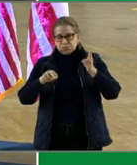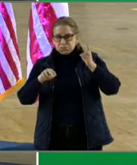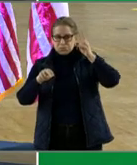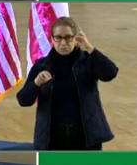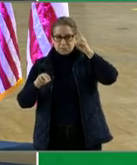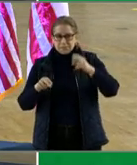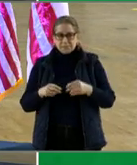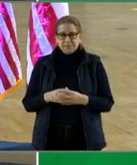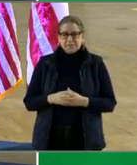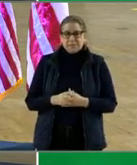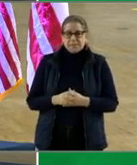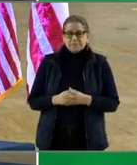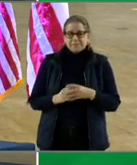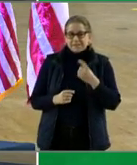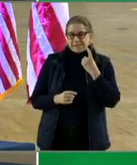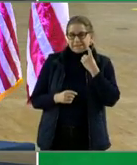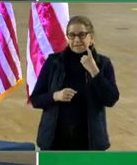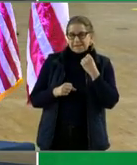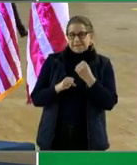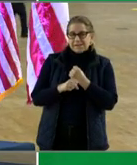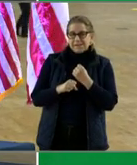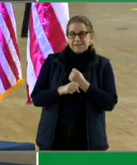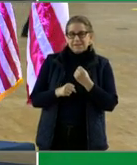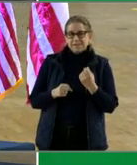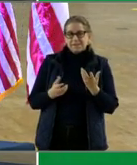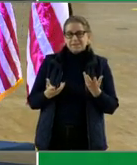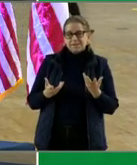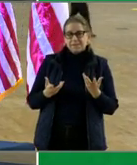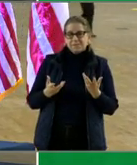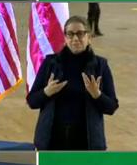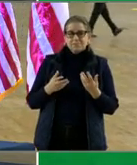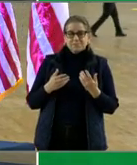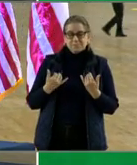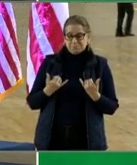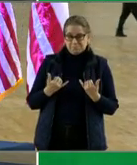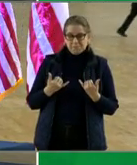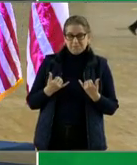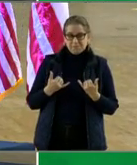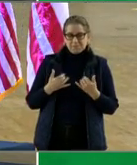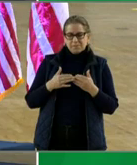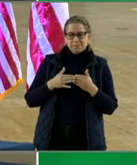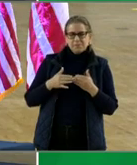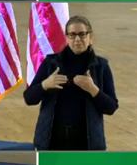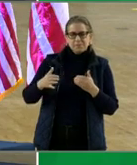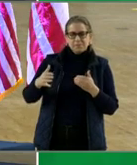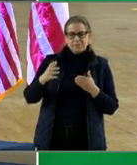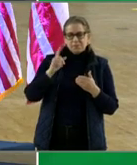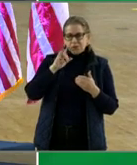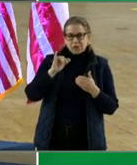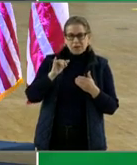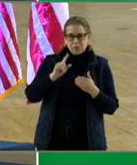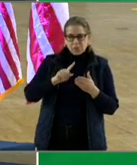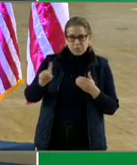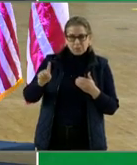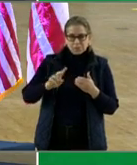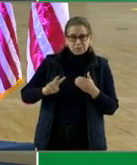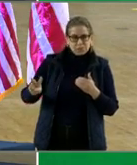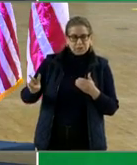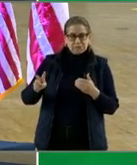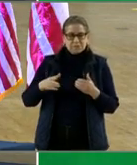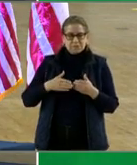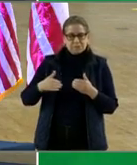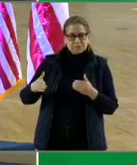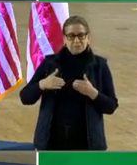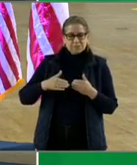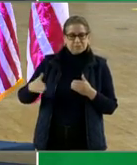what we might experience in the coming days and coming weeks. So what we're going to share is based